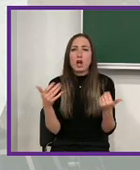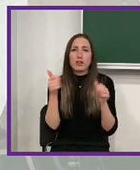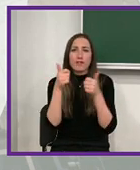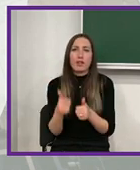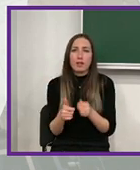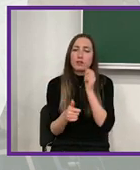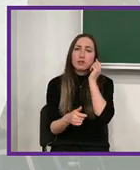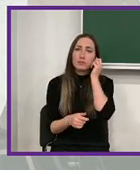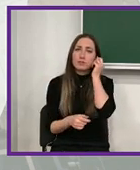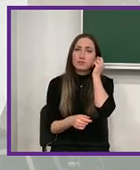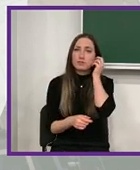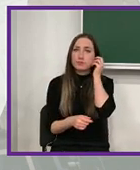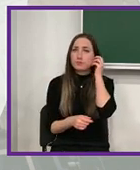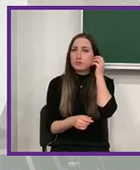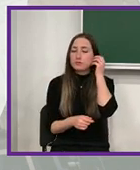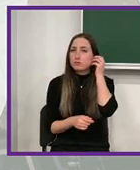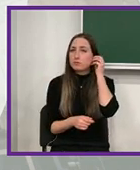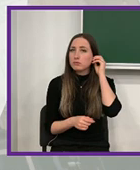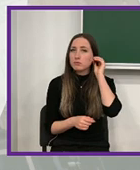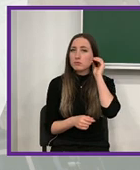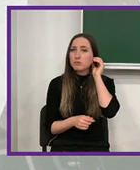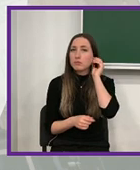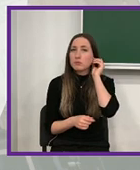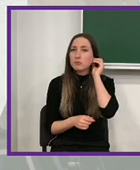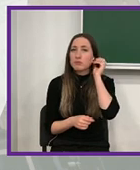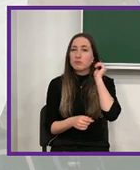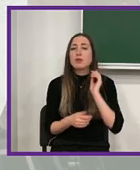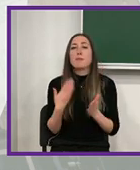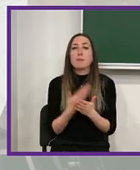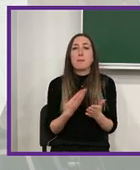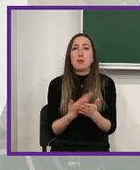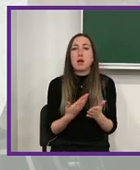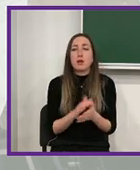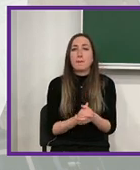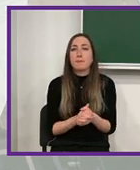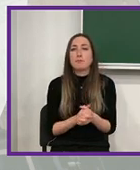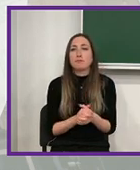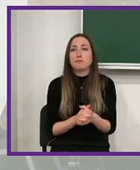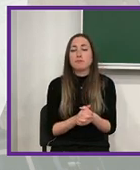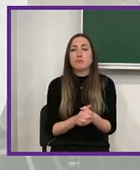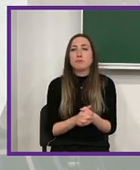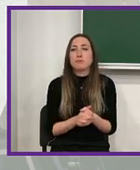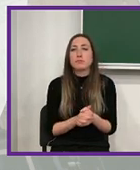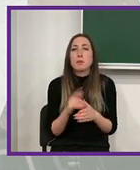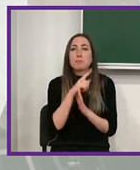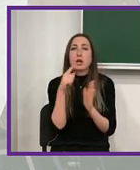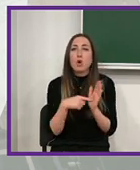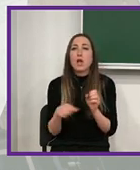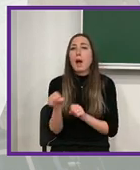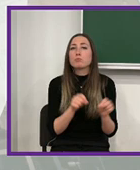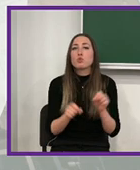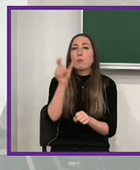the cleaning lady within your facilities, kind of, you know, how she's treated. Does she have